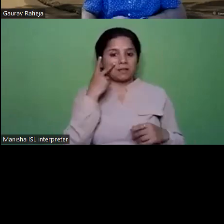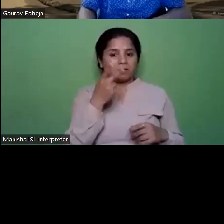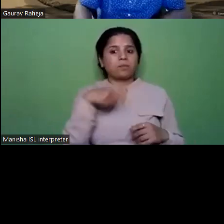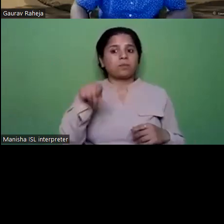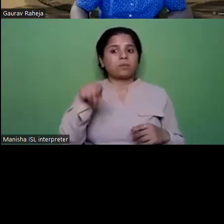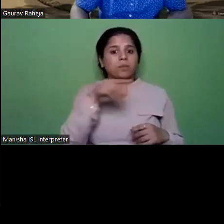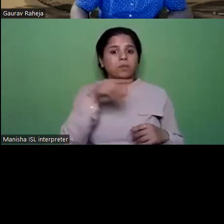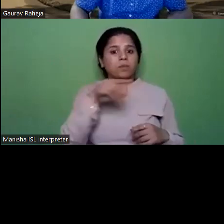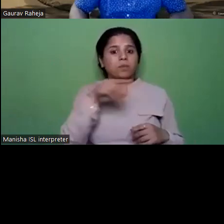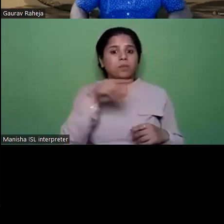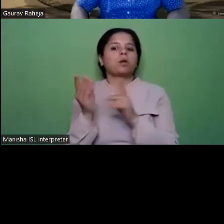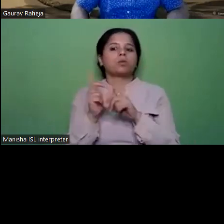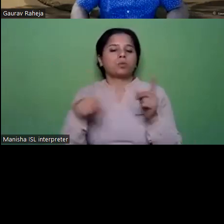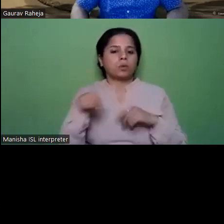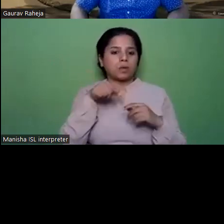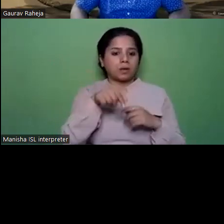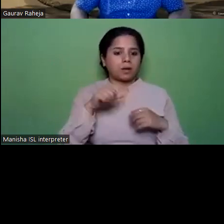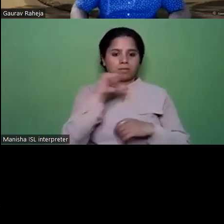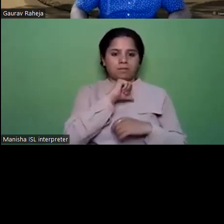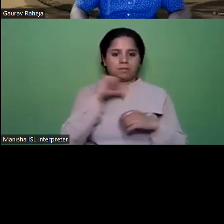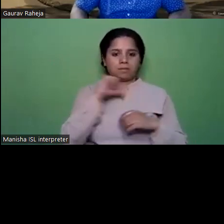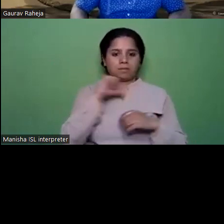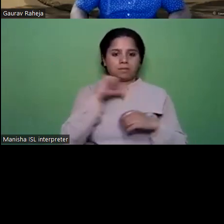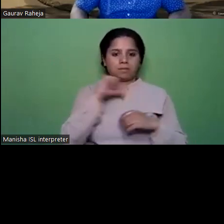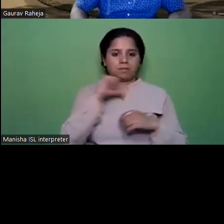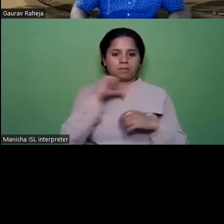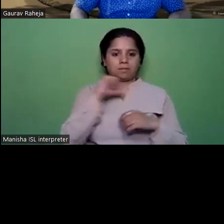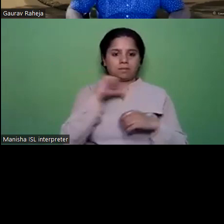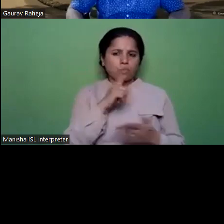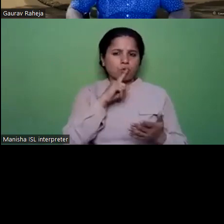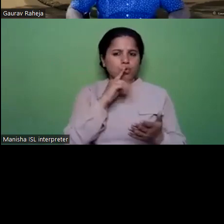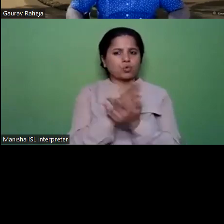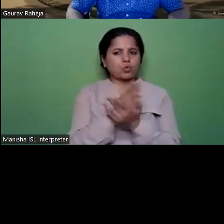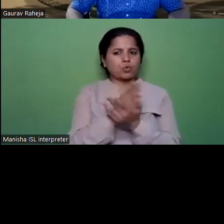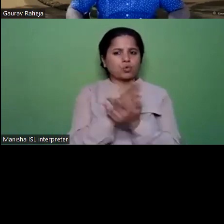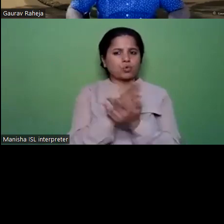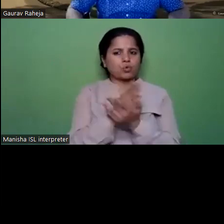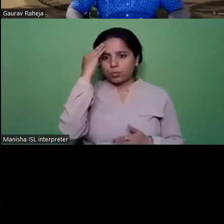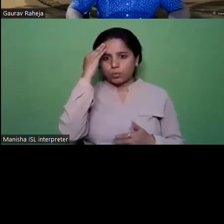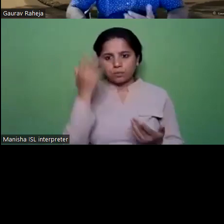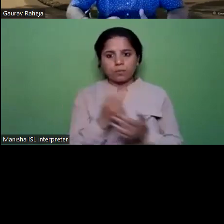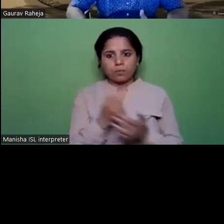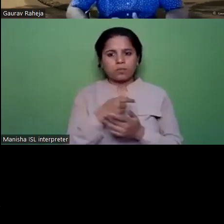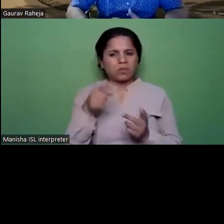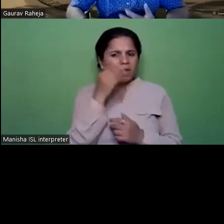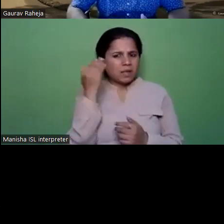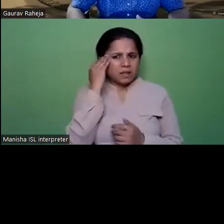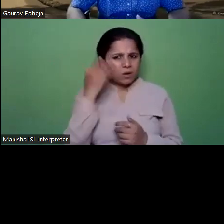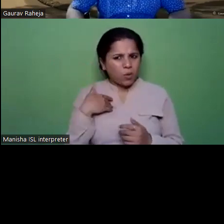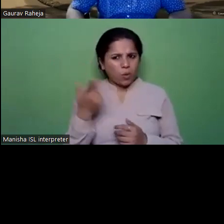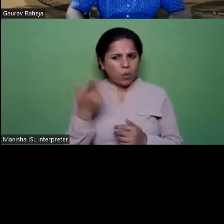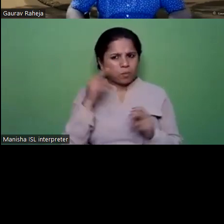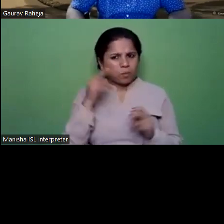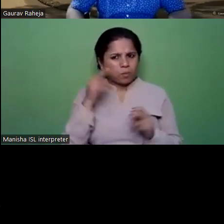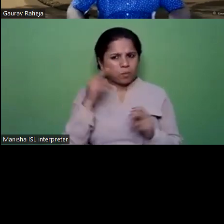it. You've seen a bathtub, maybe, I'm sure, but don't you think all of us need to jump into